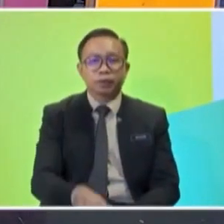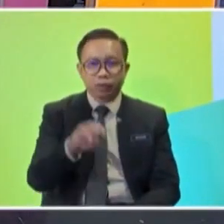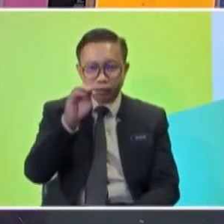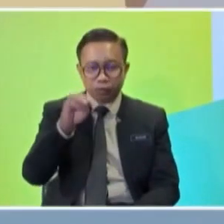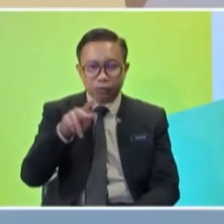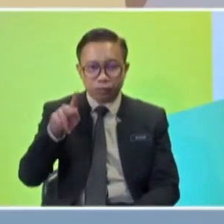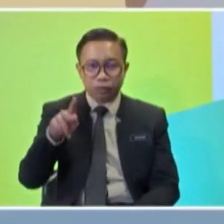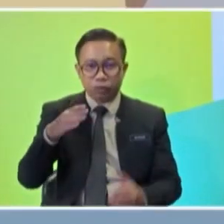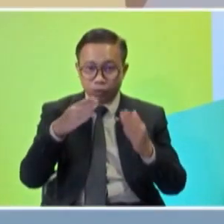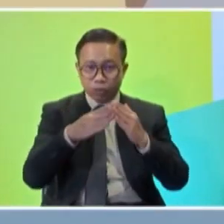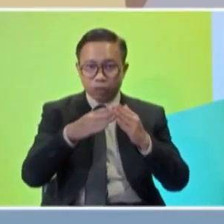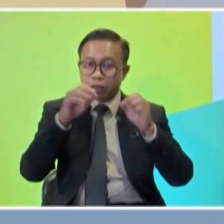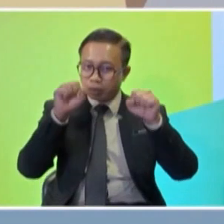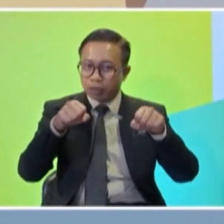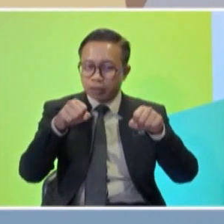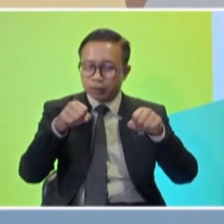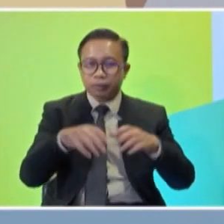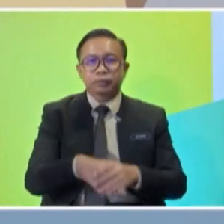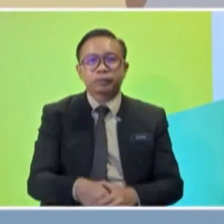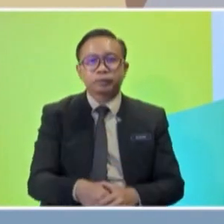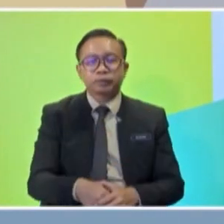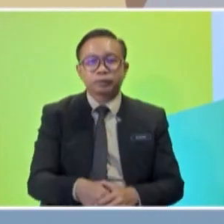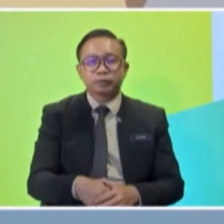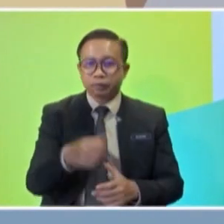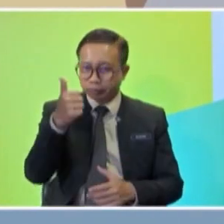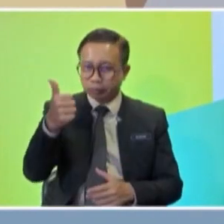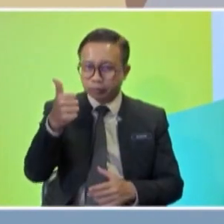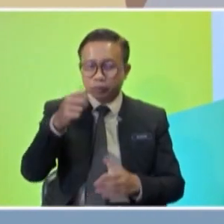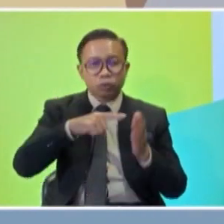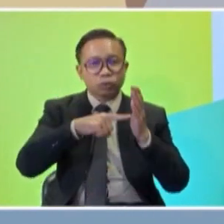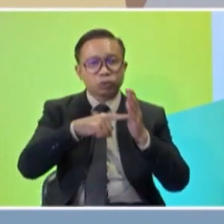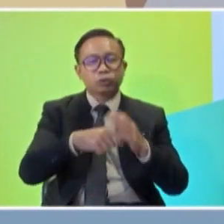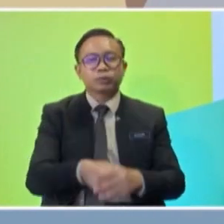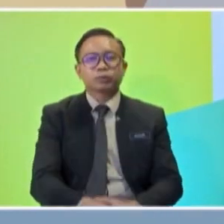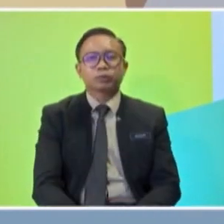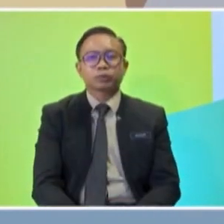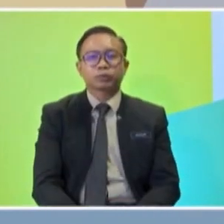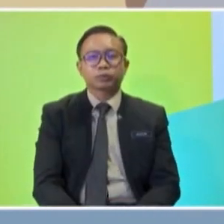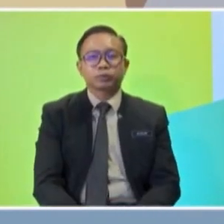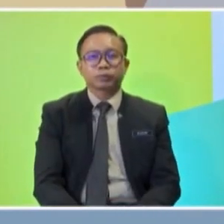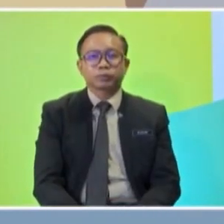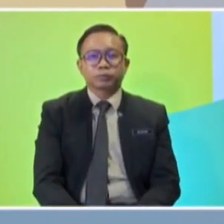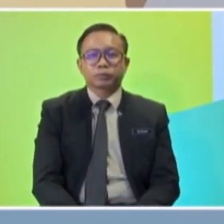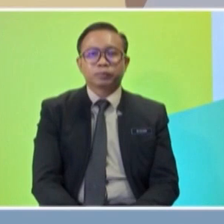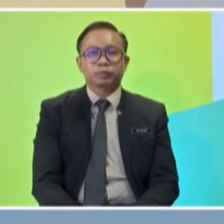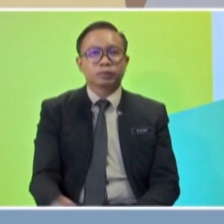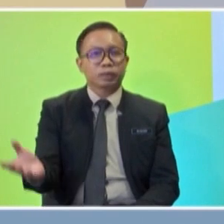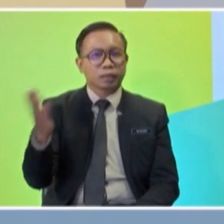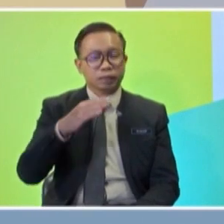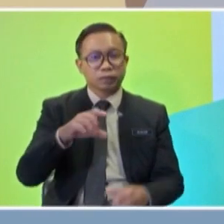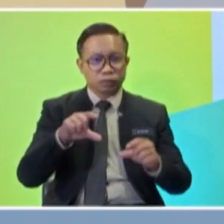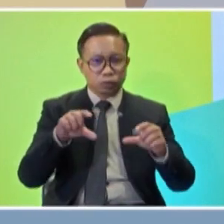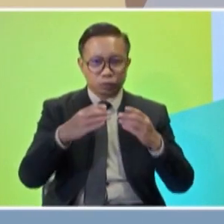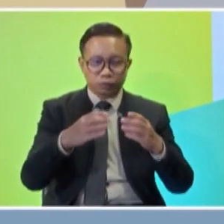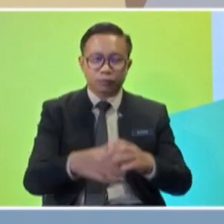this? Good. If you can follow, show me your like and. Yeah. Are you sure? Let's test then.